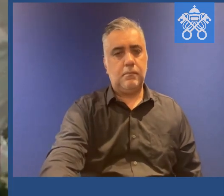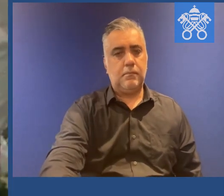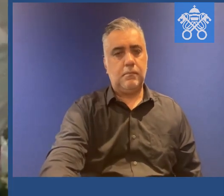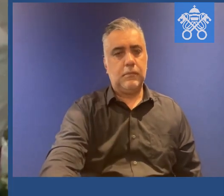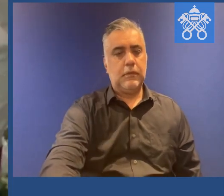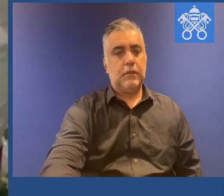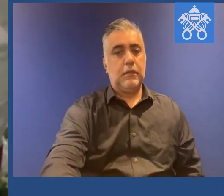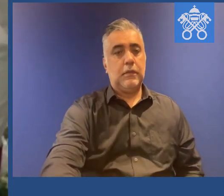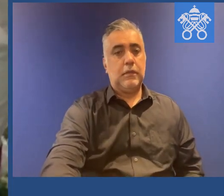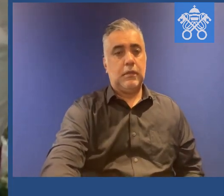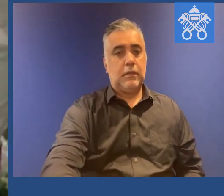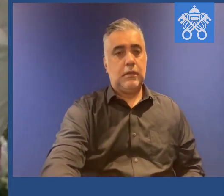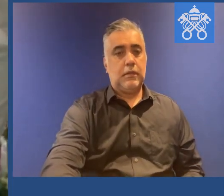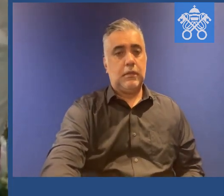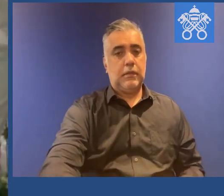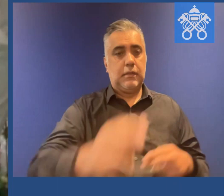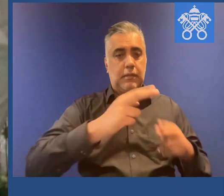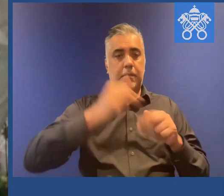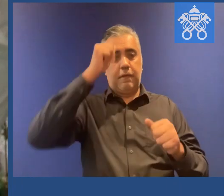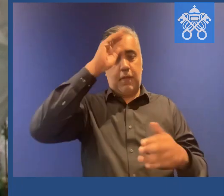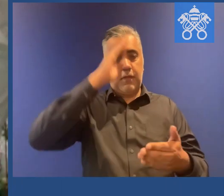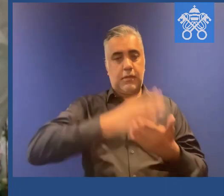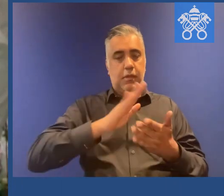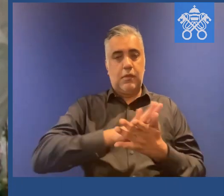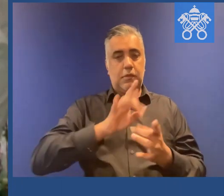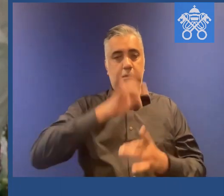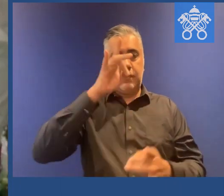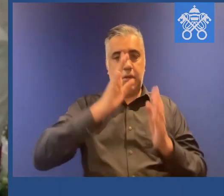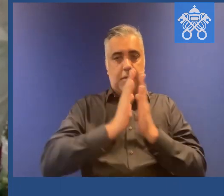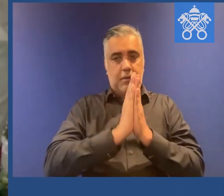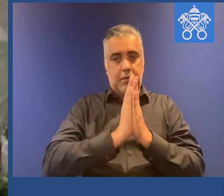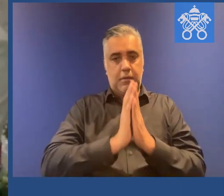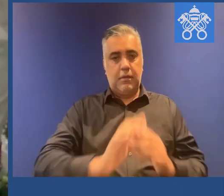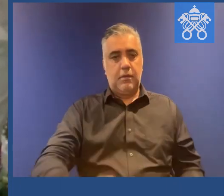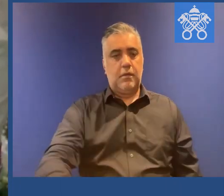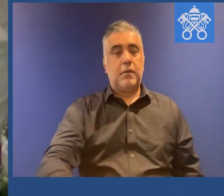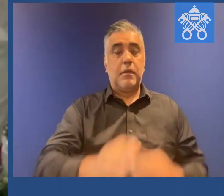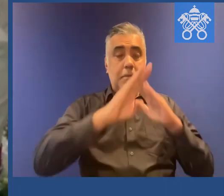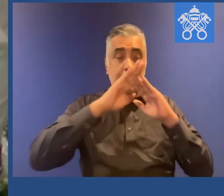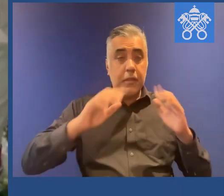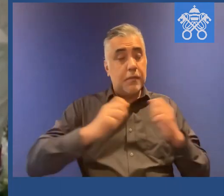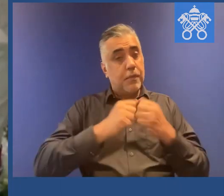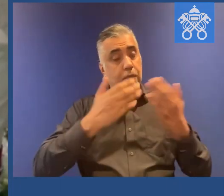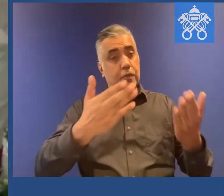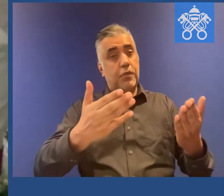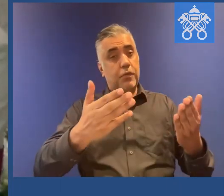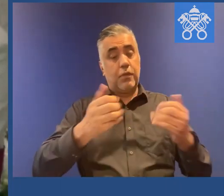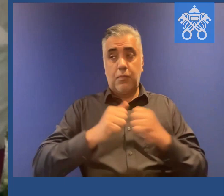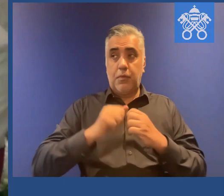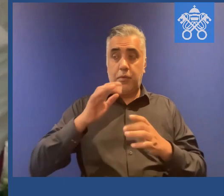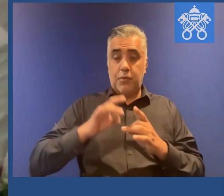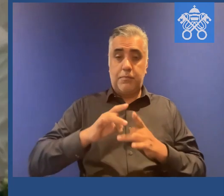In the name of the Father, and the Son, and the Holy Spirit, Amen. Peace be with you.